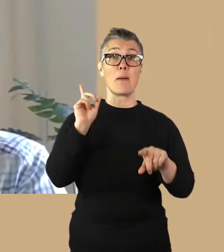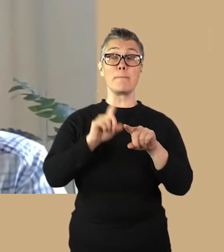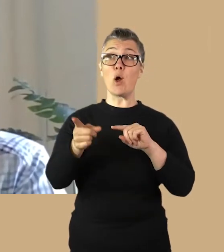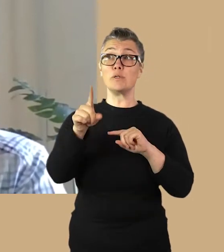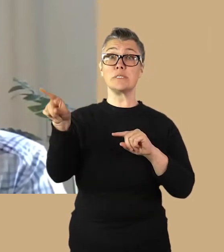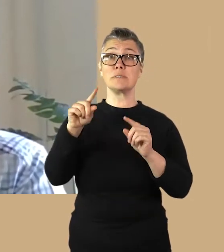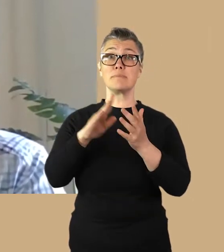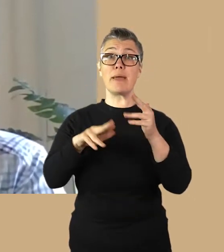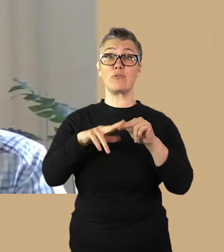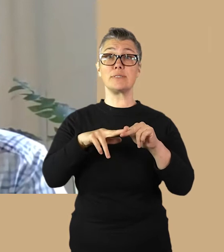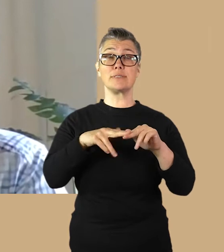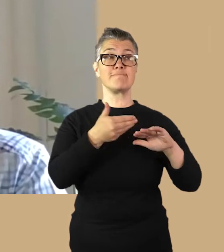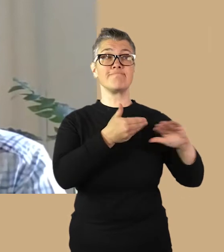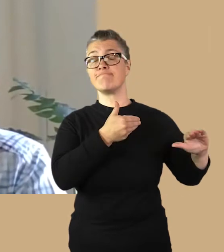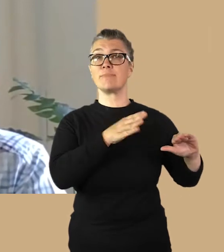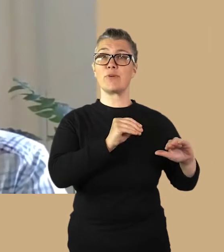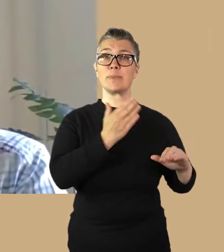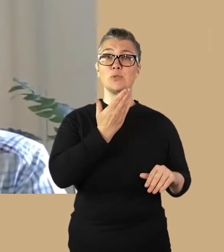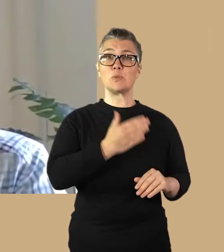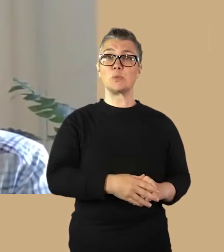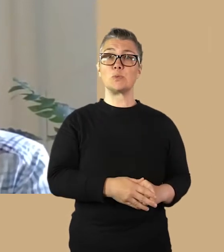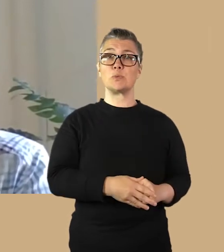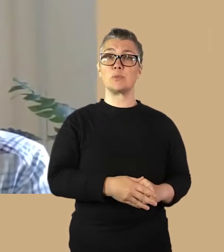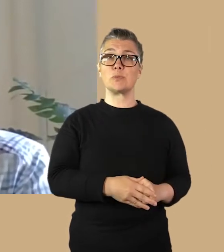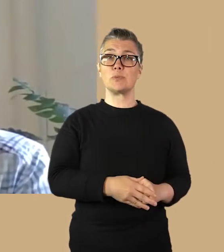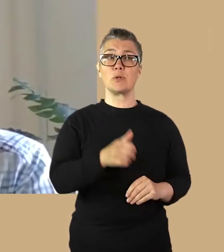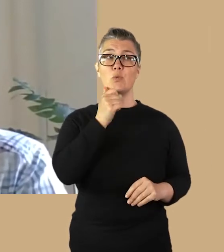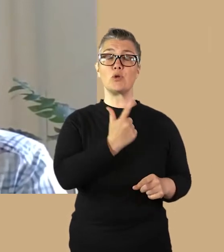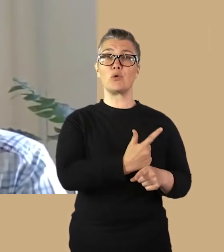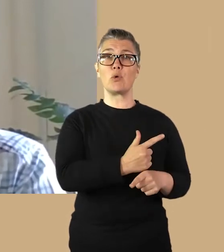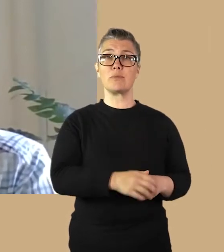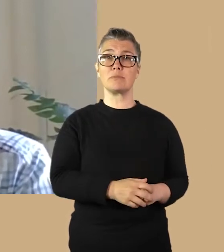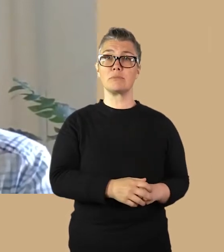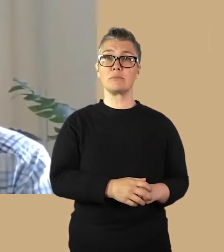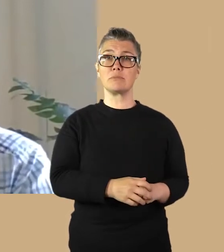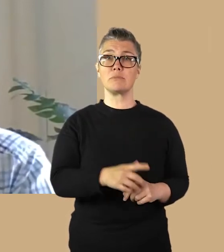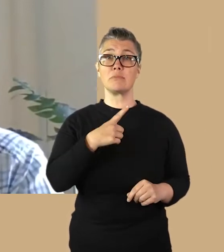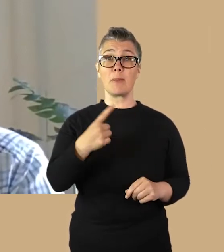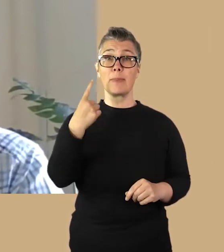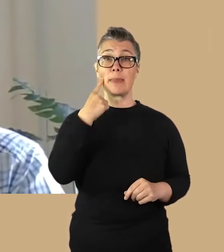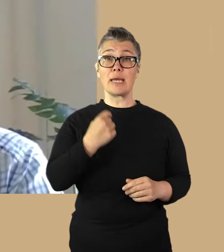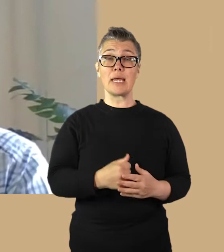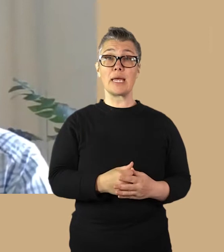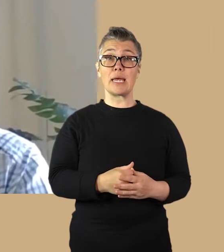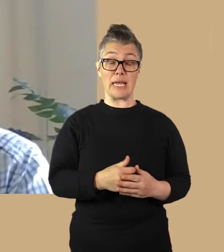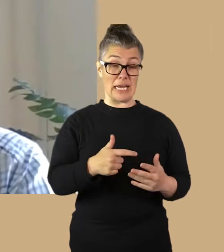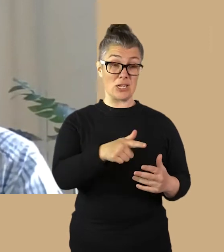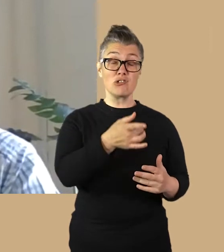stop talking to the school or avoid talking, because they think only when the kid is